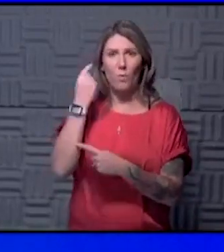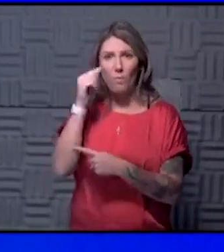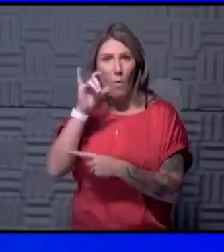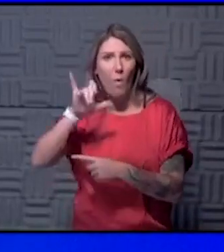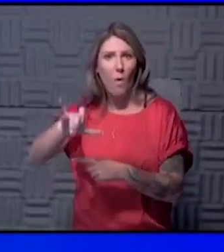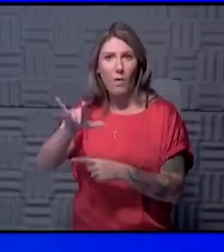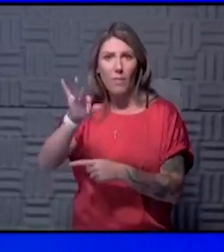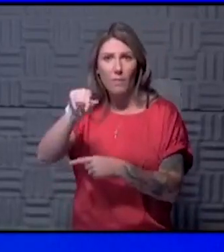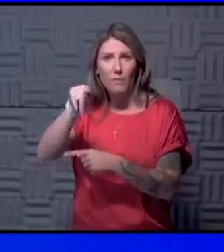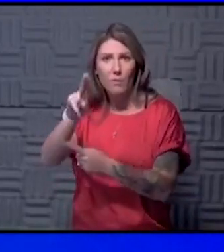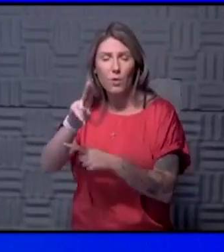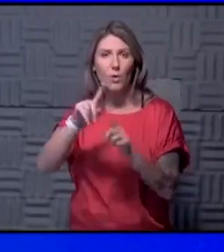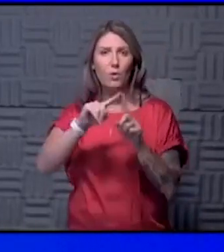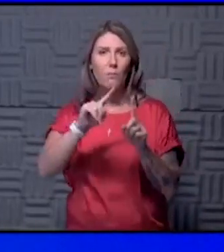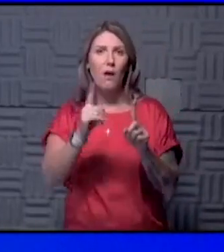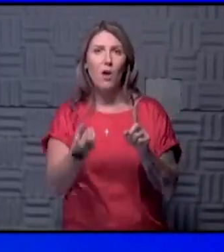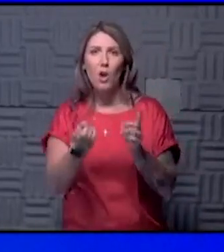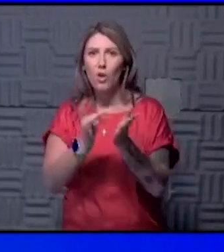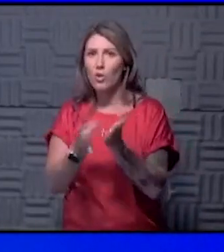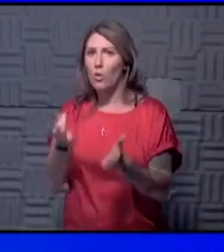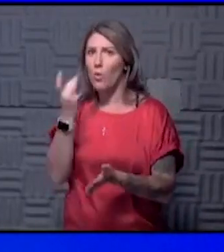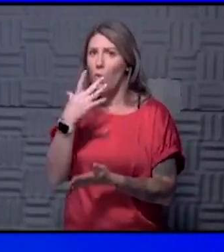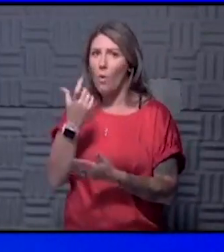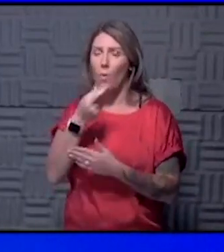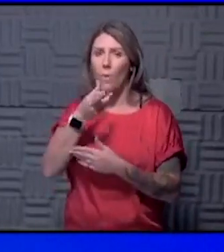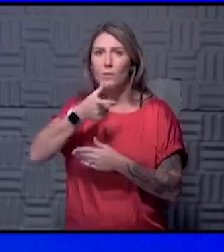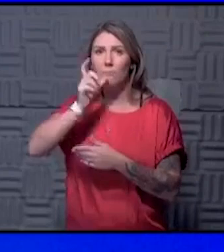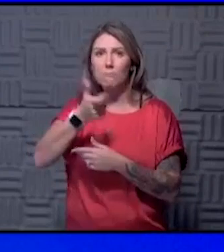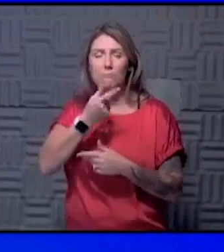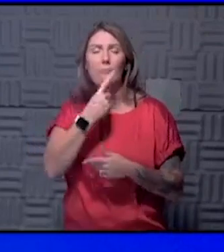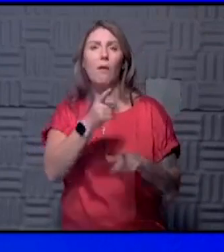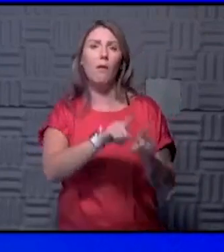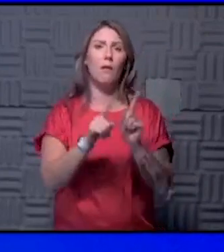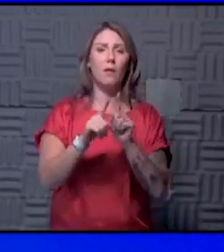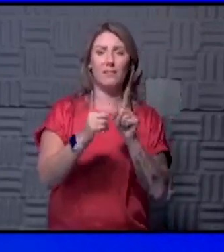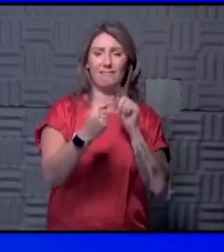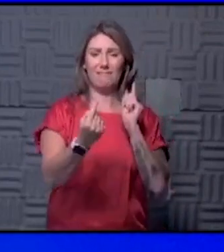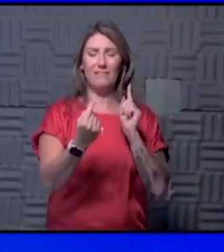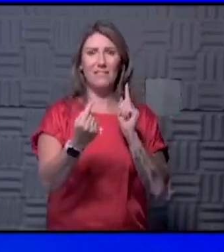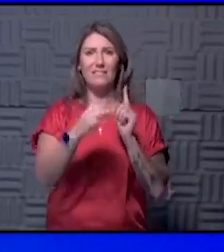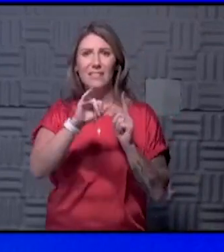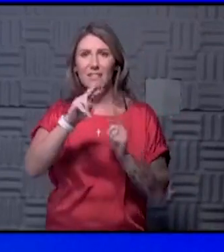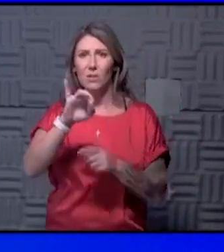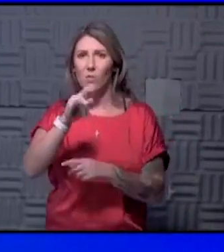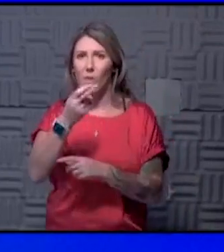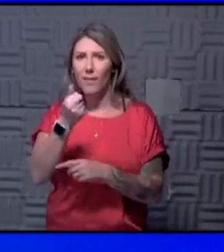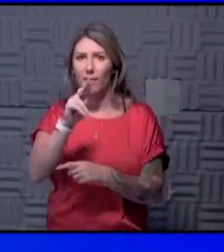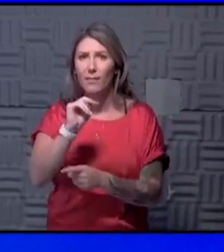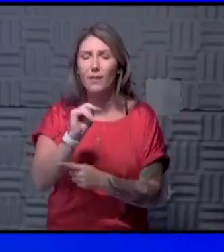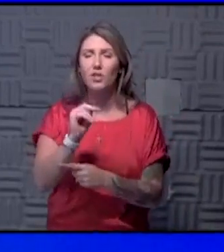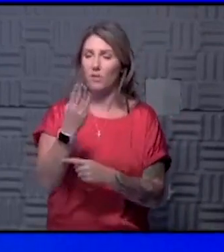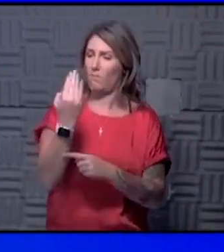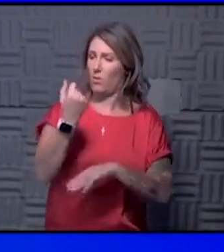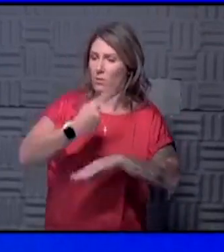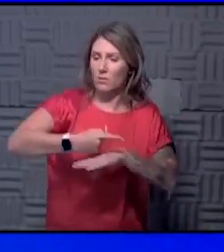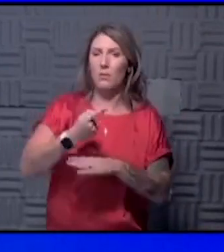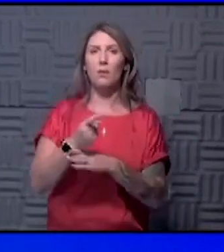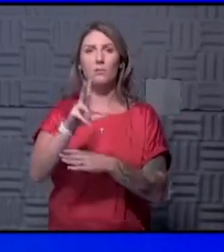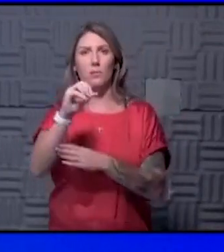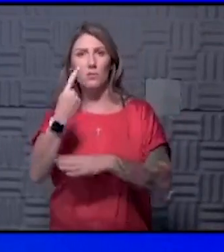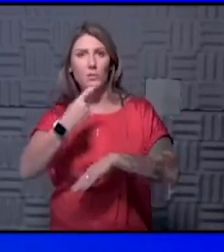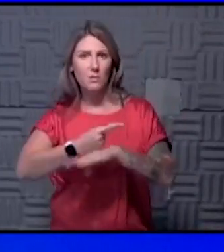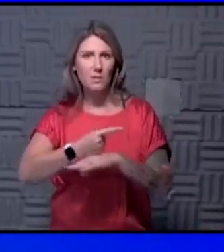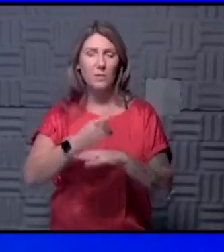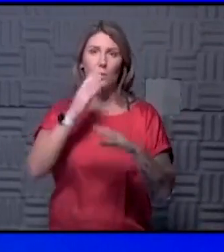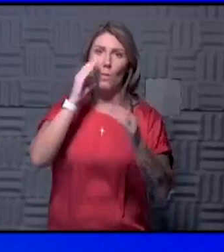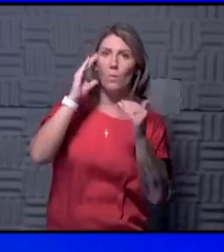antiviral that you can take for this, with the possible adjunct therapies of maybe anticoagulation for 14 days or 30 days, hopefully